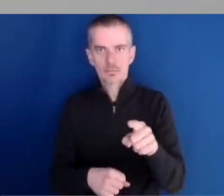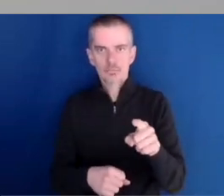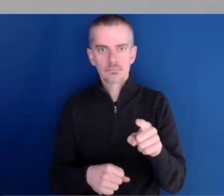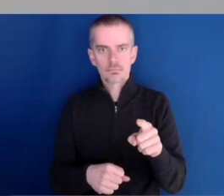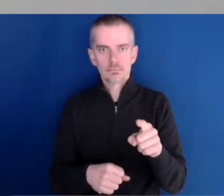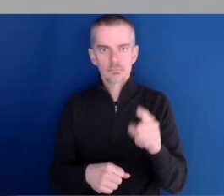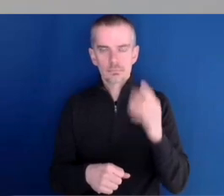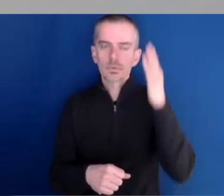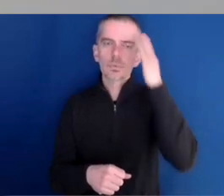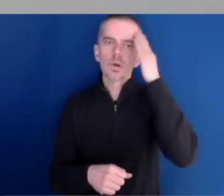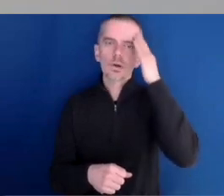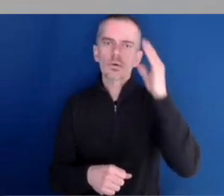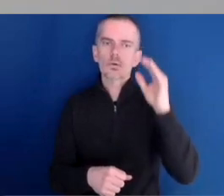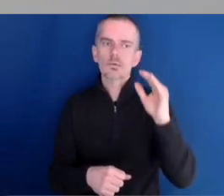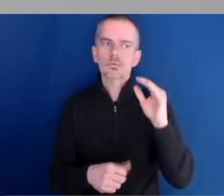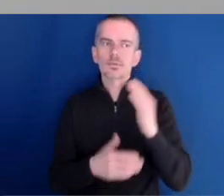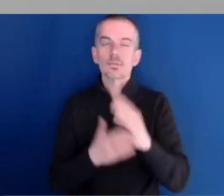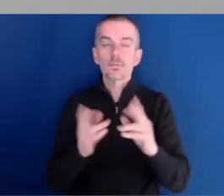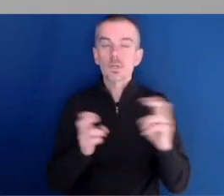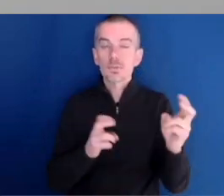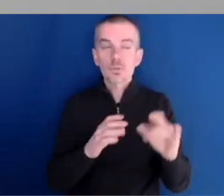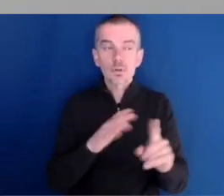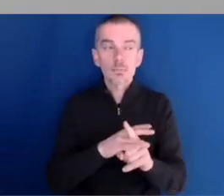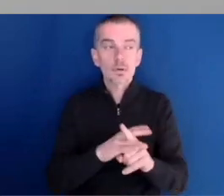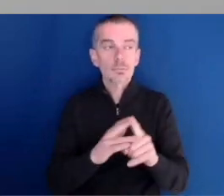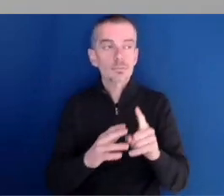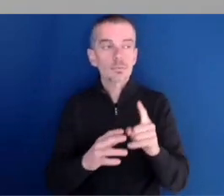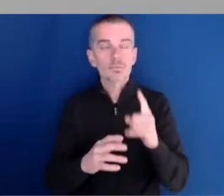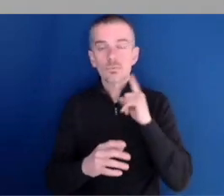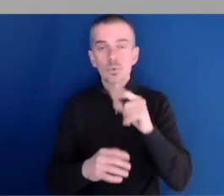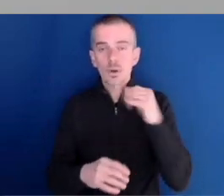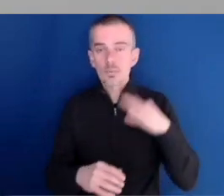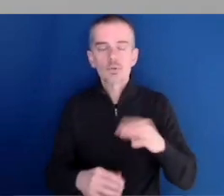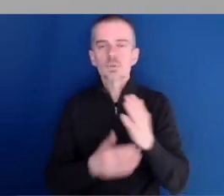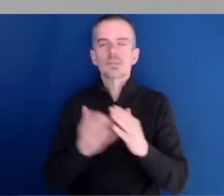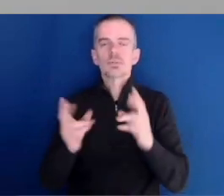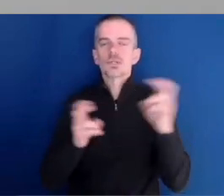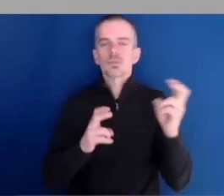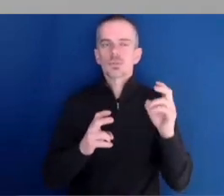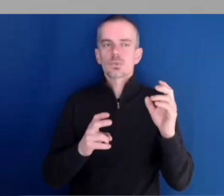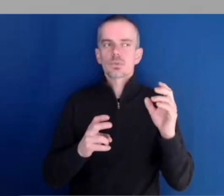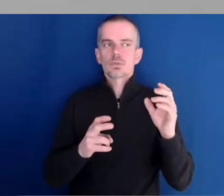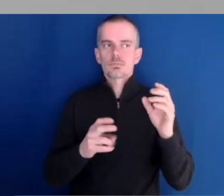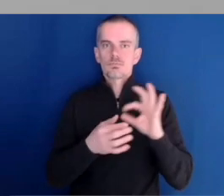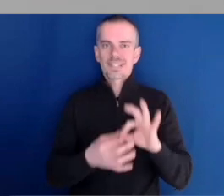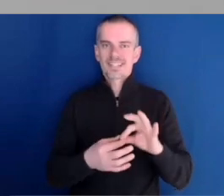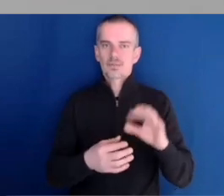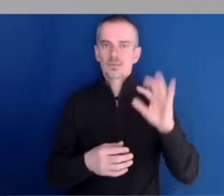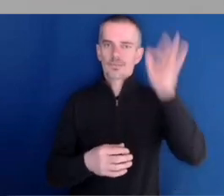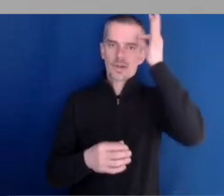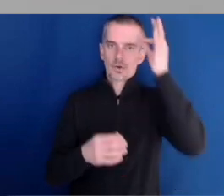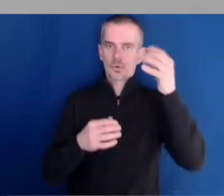are aware of some of the issues that come up for nonprofits or some of the issues that come up for federal grants management